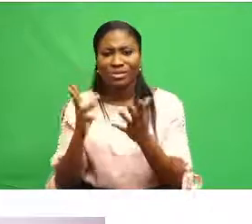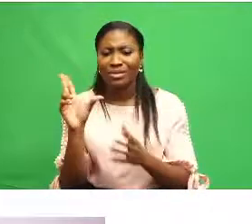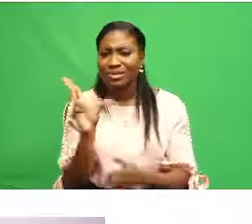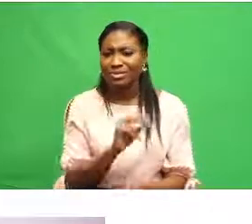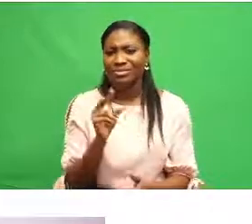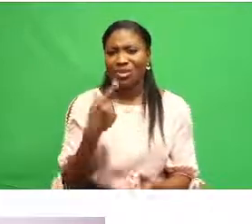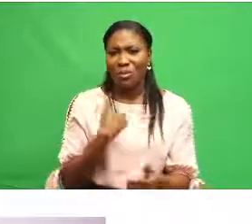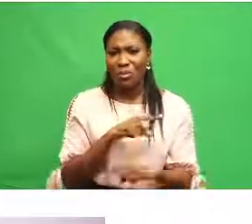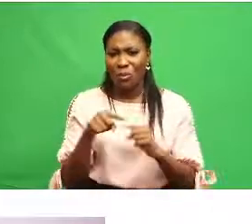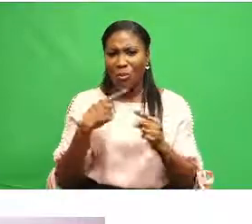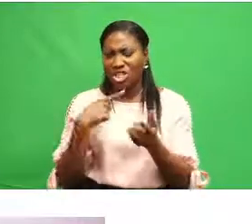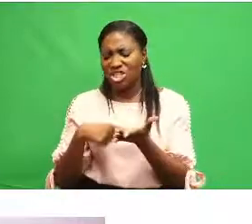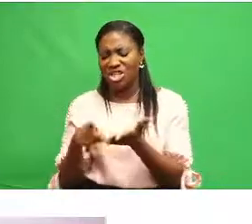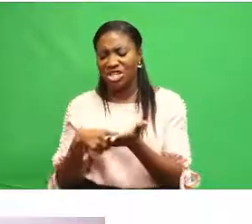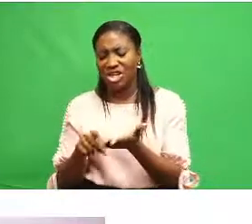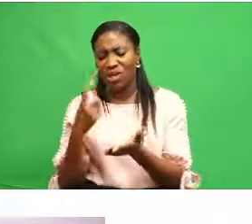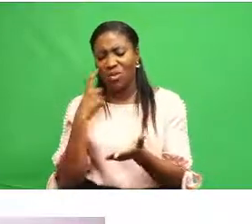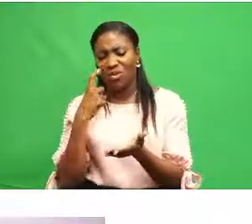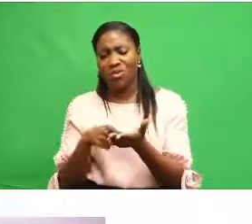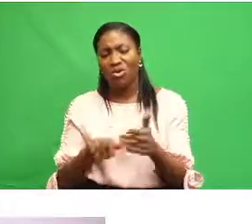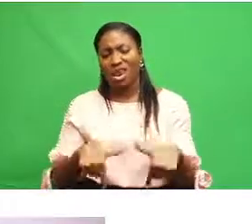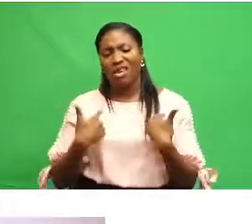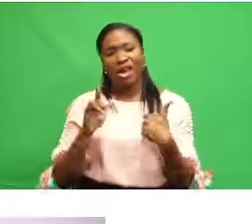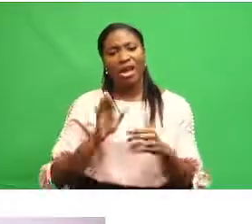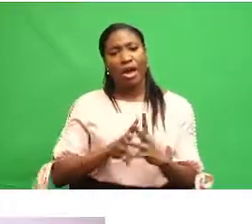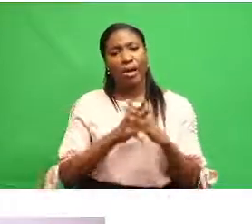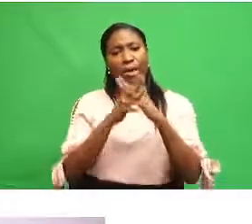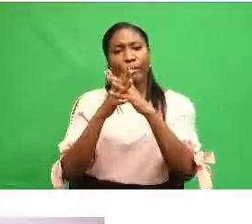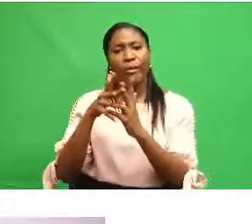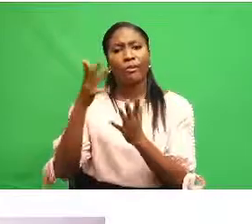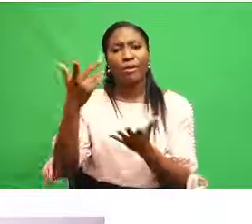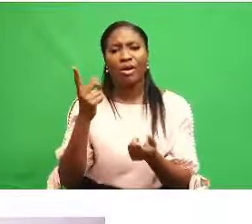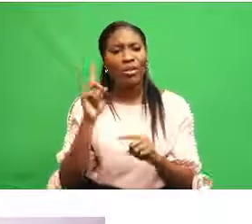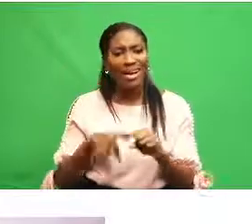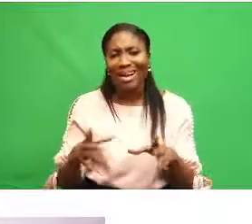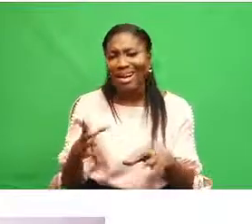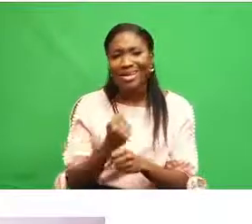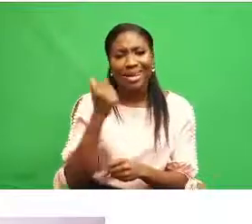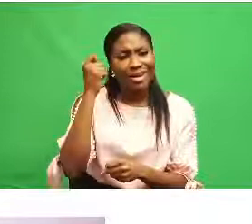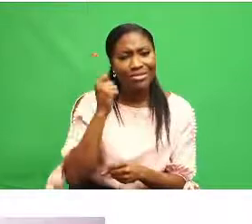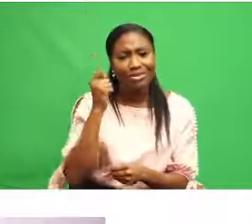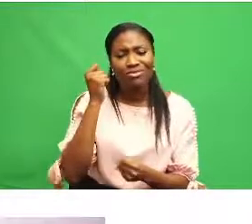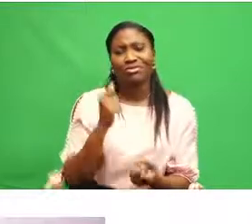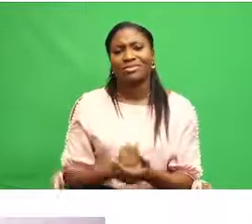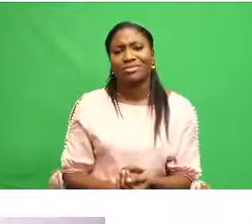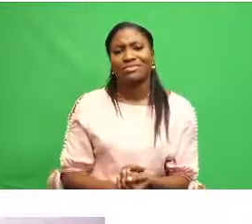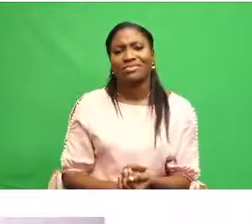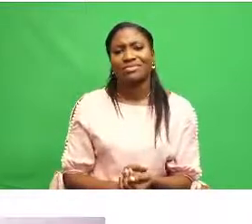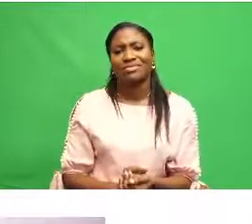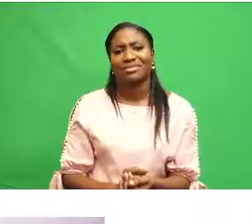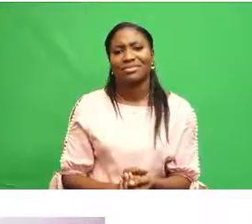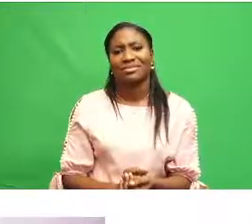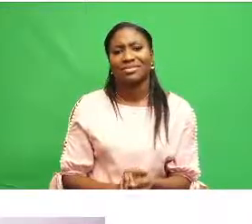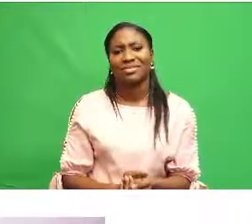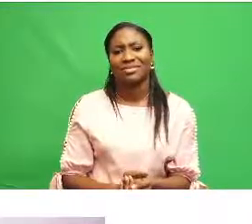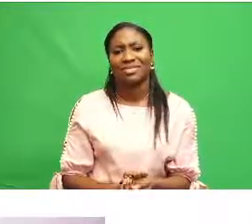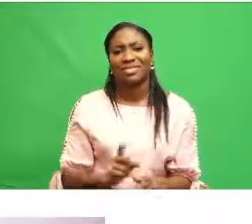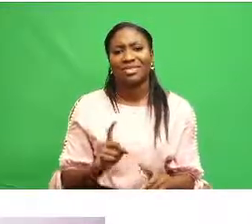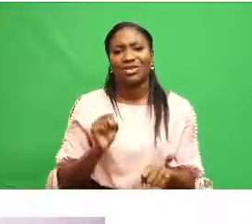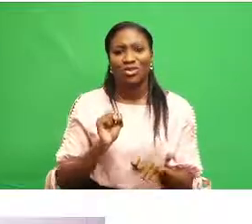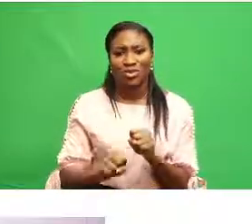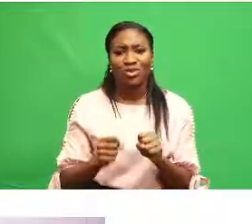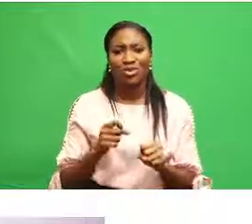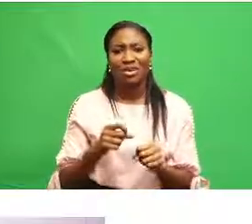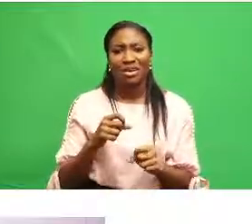when sometimes you request certain documents, they delay in submitting those documents because they know that the facts are coming to the